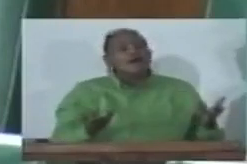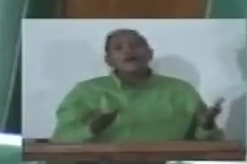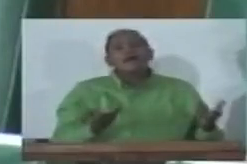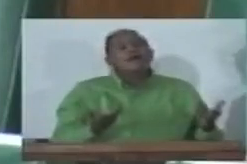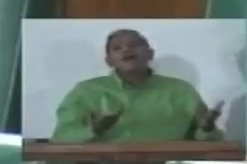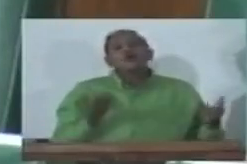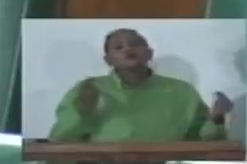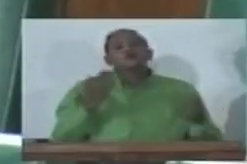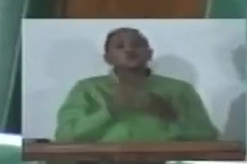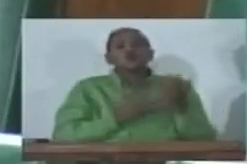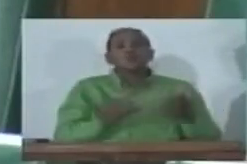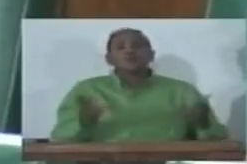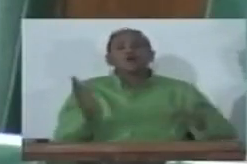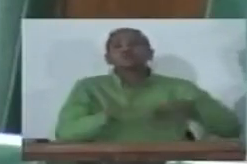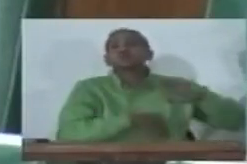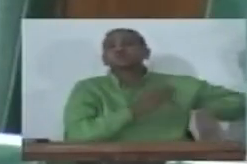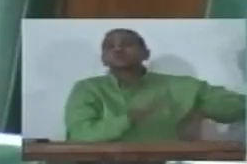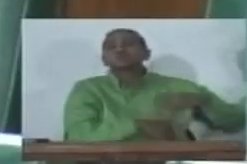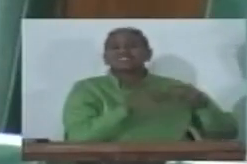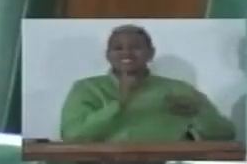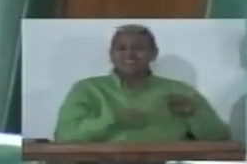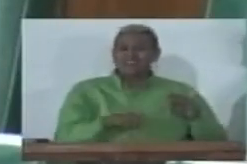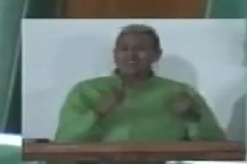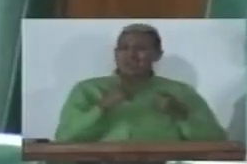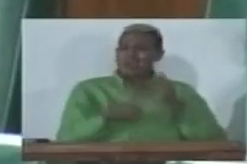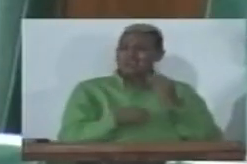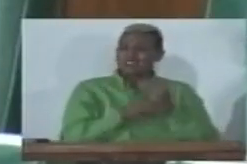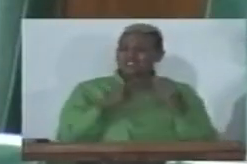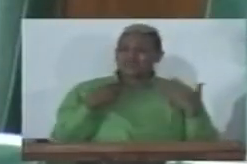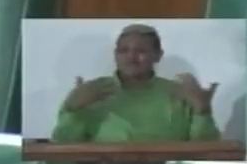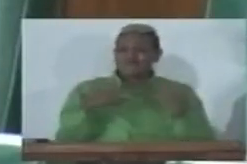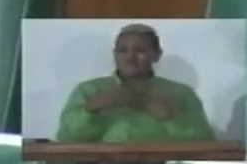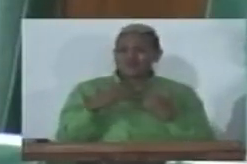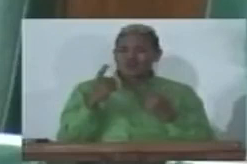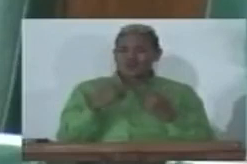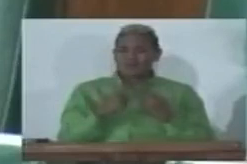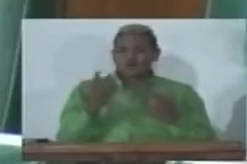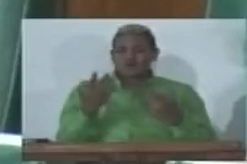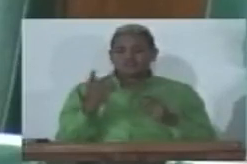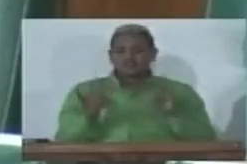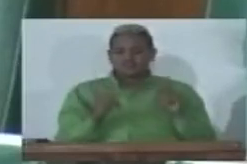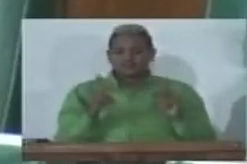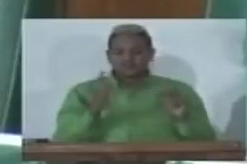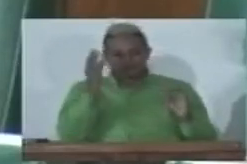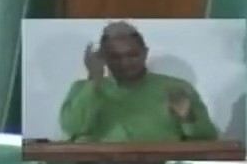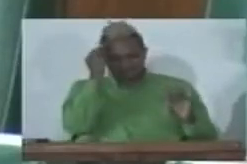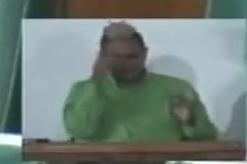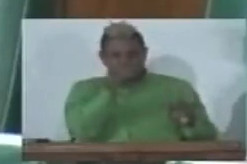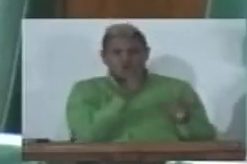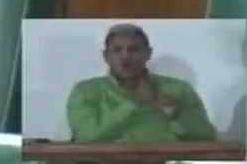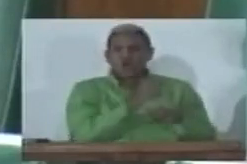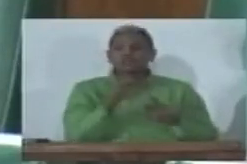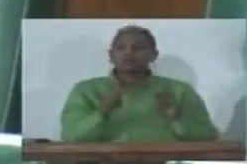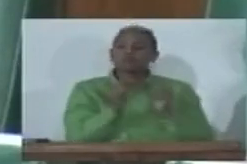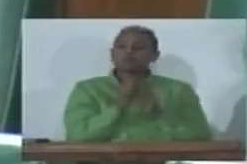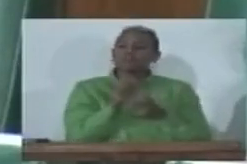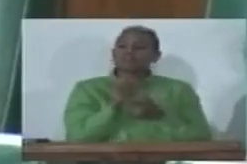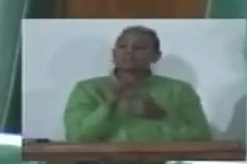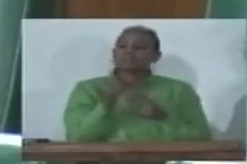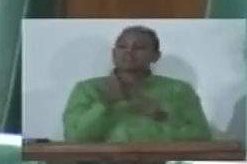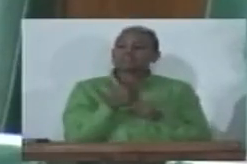with certain things. And then there's a fear and stereotypes that have caused people with disabilities to